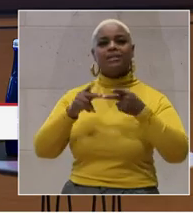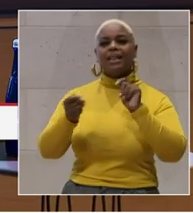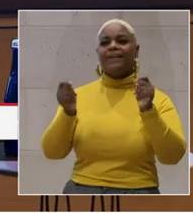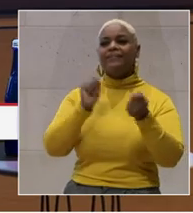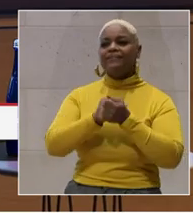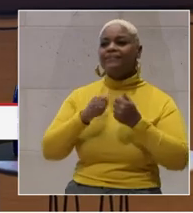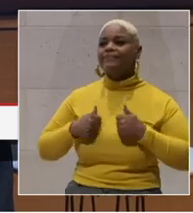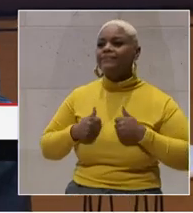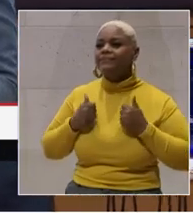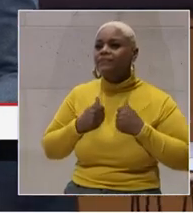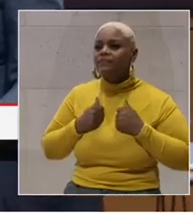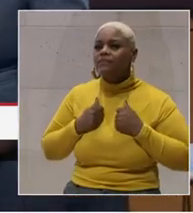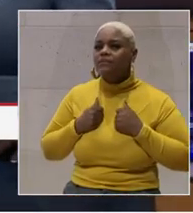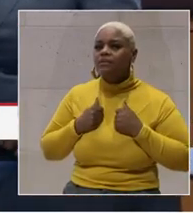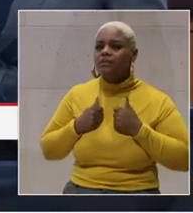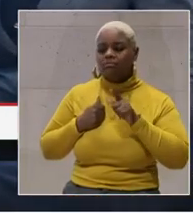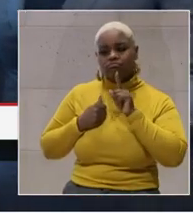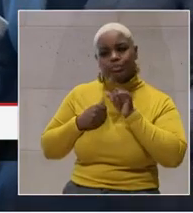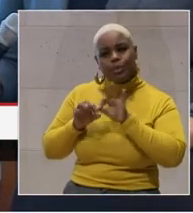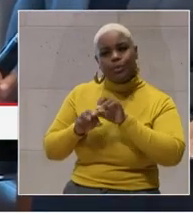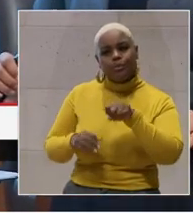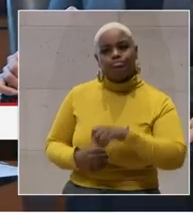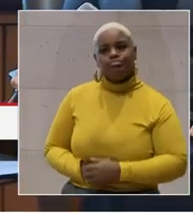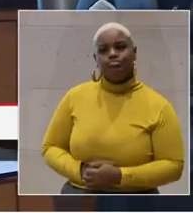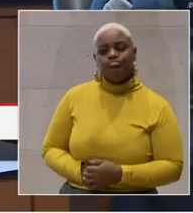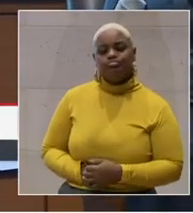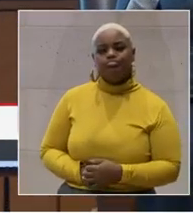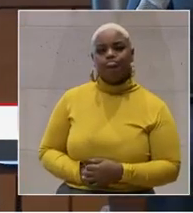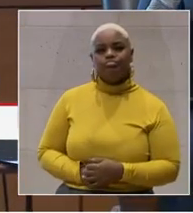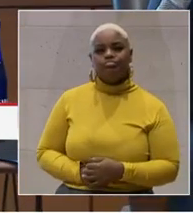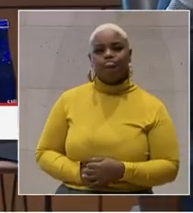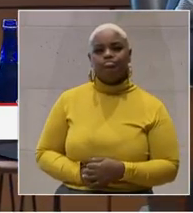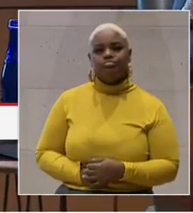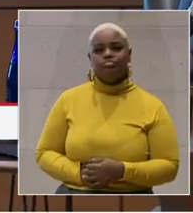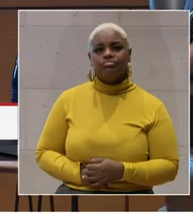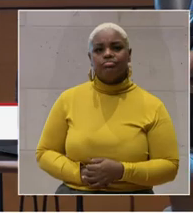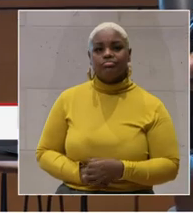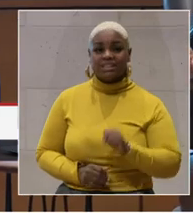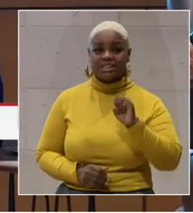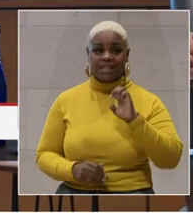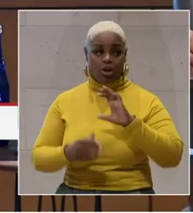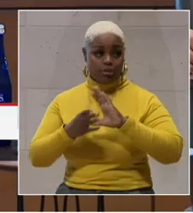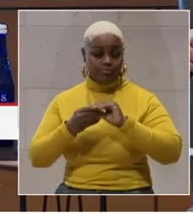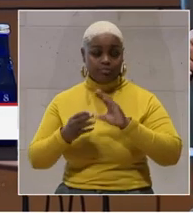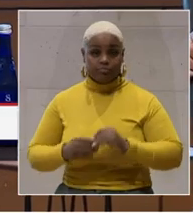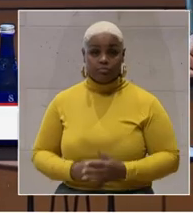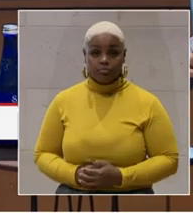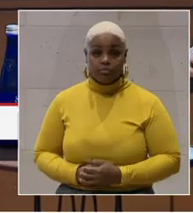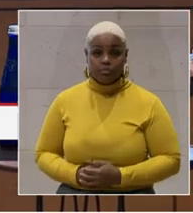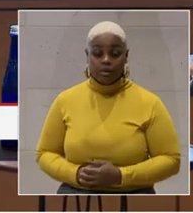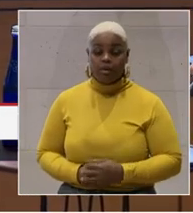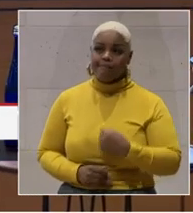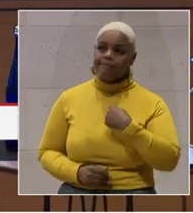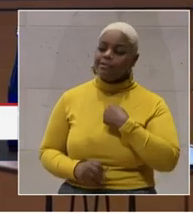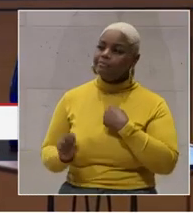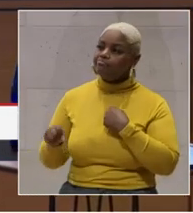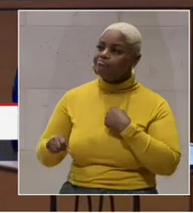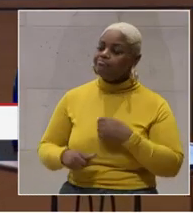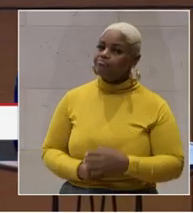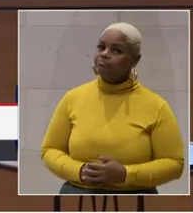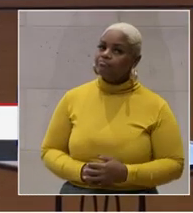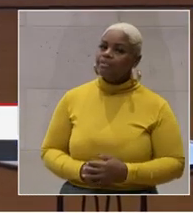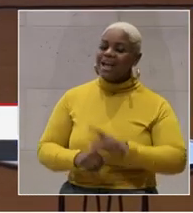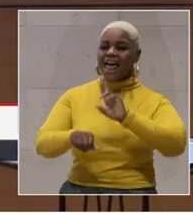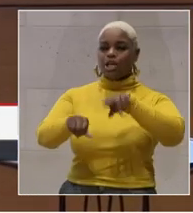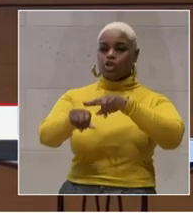I think that from a national standpoint, my hope and dreams is that we can get, and